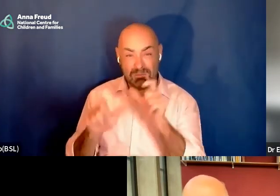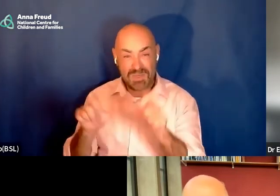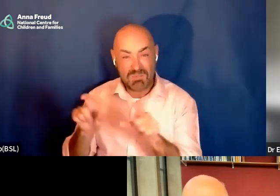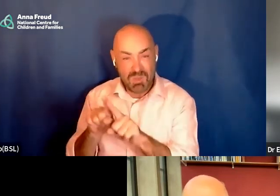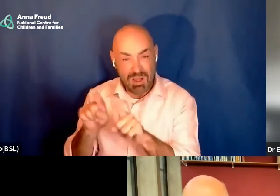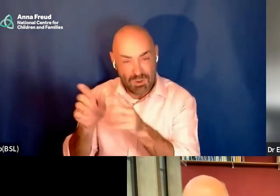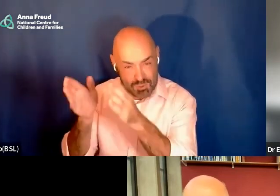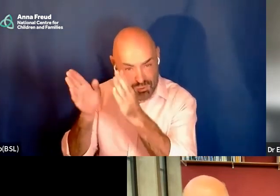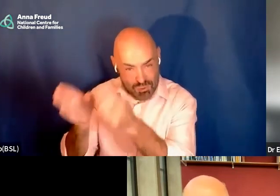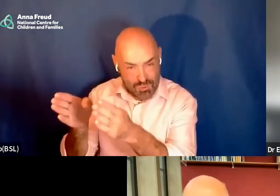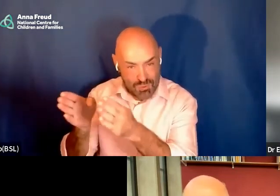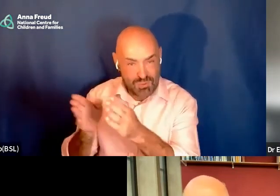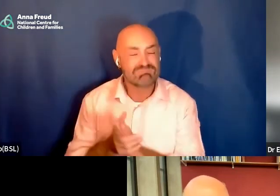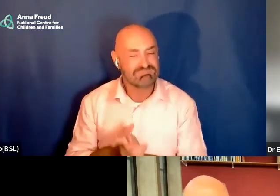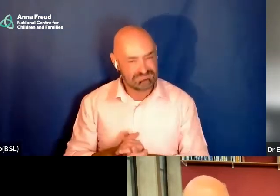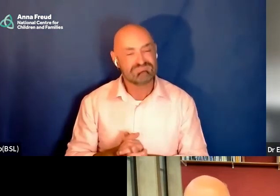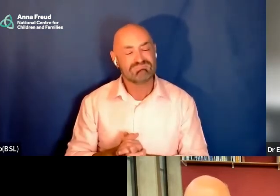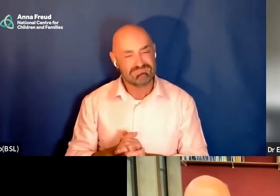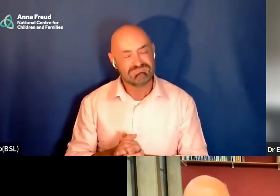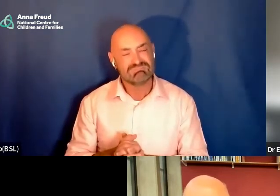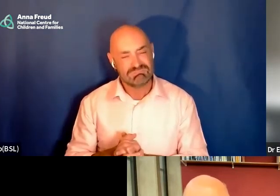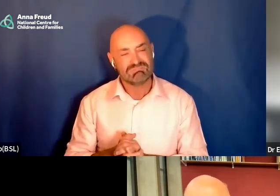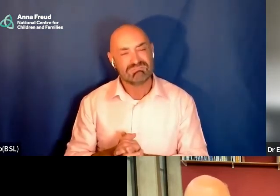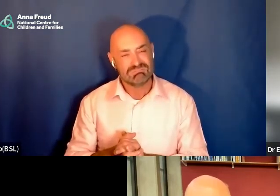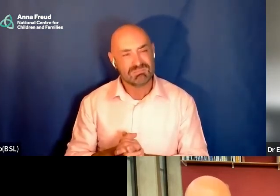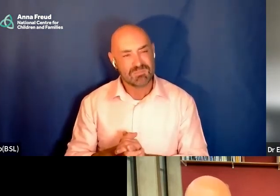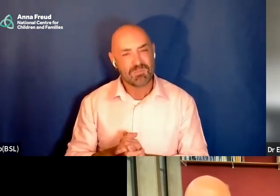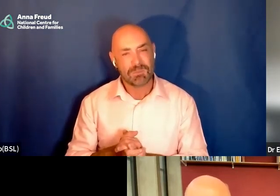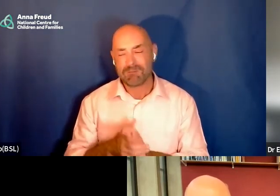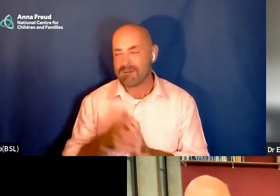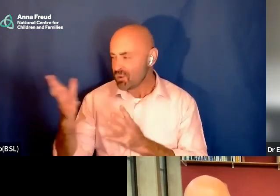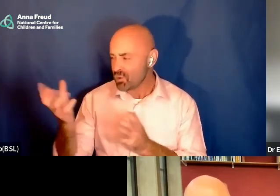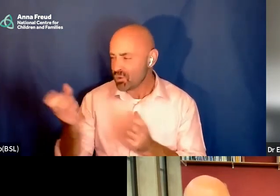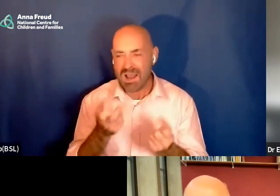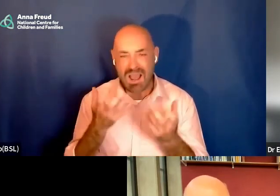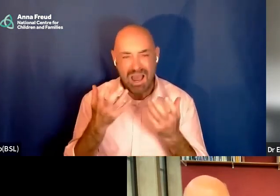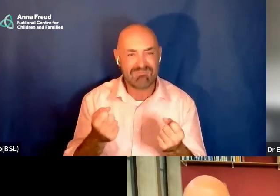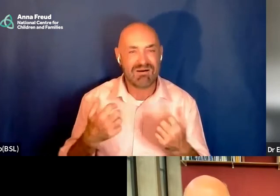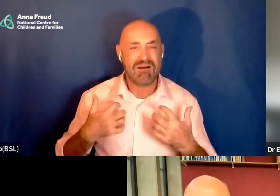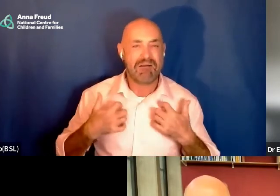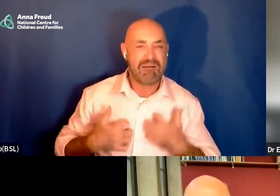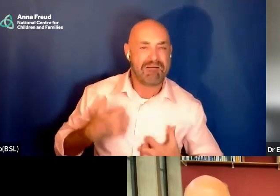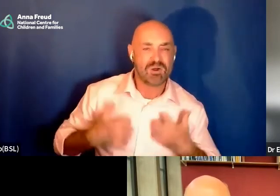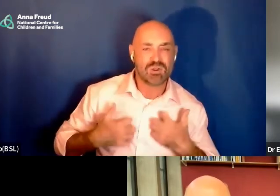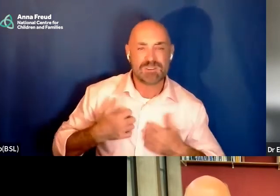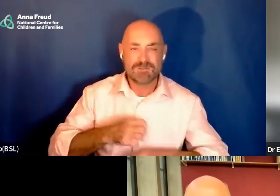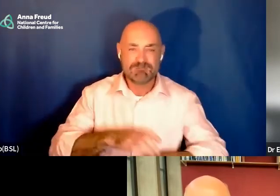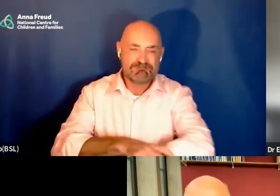particularly represent, that you bring to it a kind of energy and the kind of